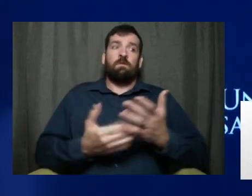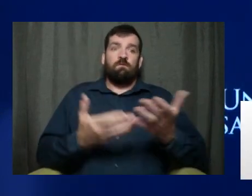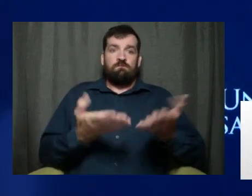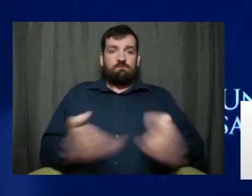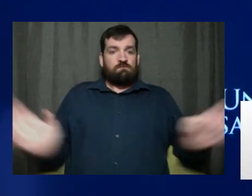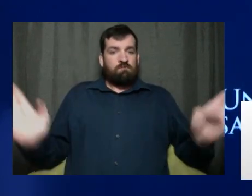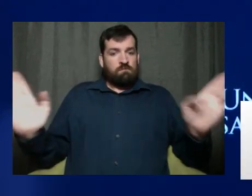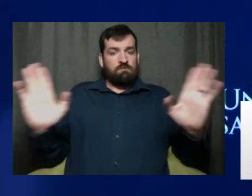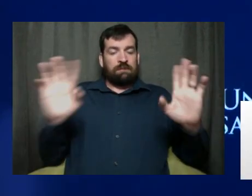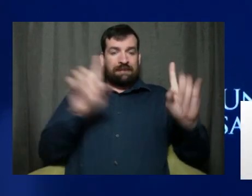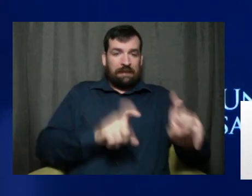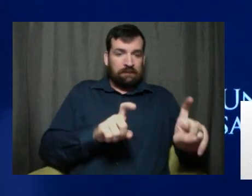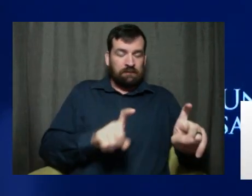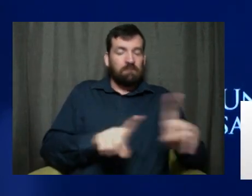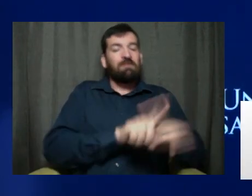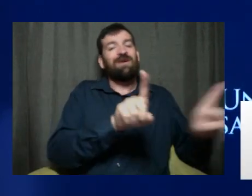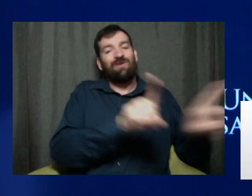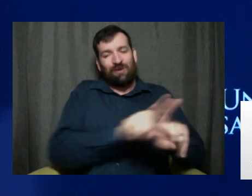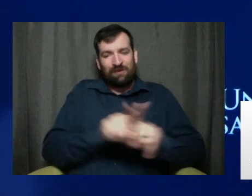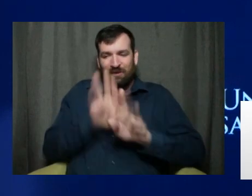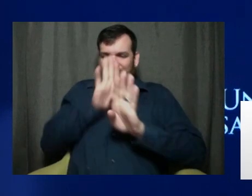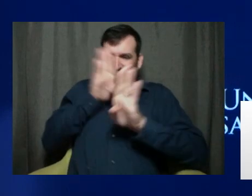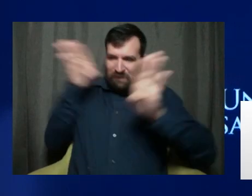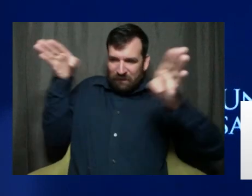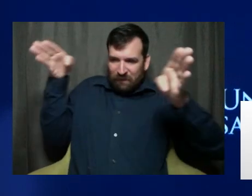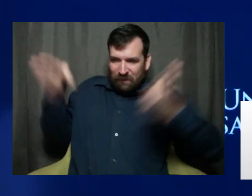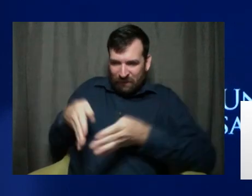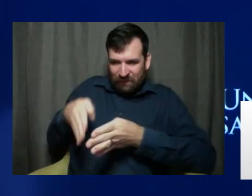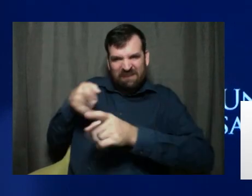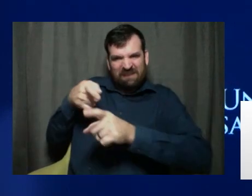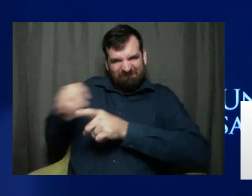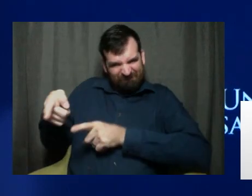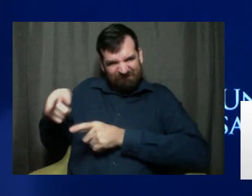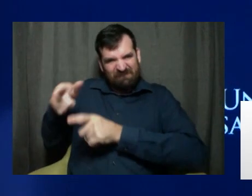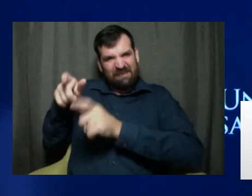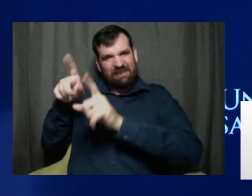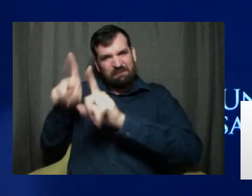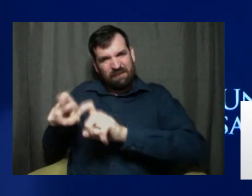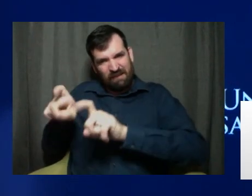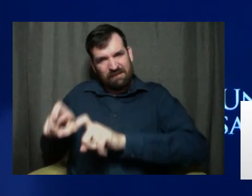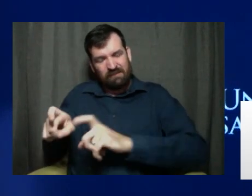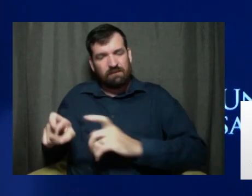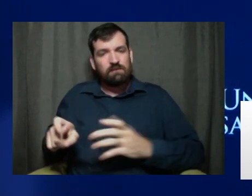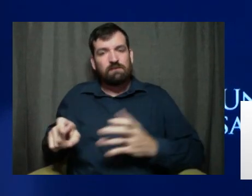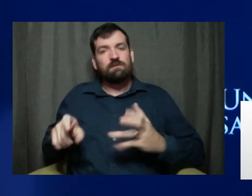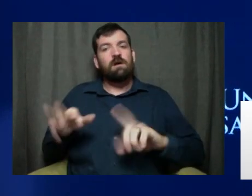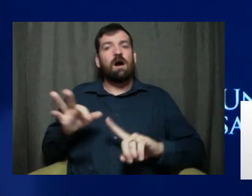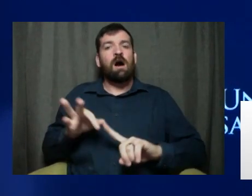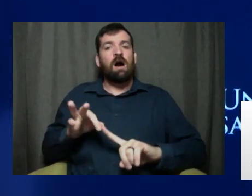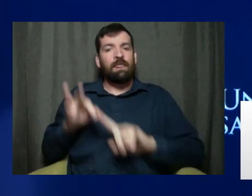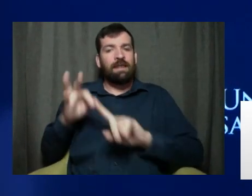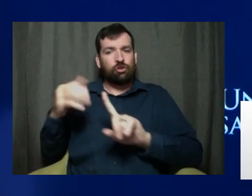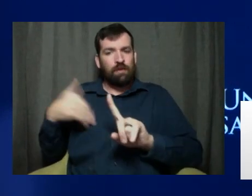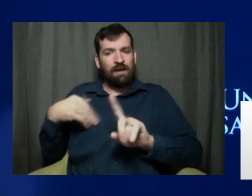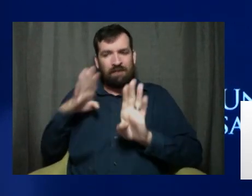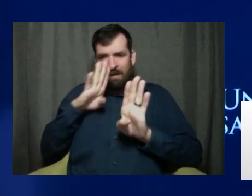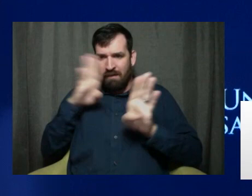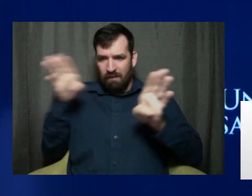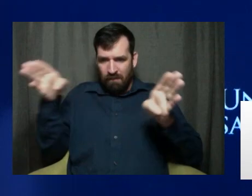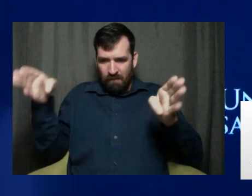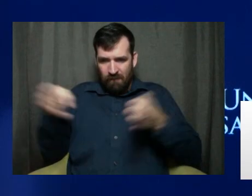there's very specific ones. Right. And so I think it probably oftentimes, if you're not having a kind of a directed focus of where you're